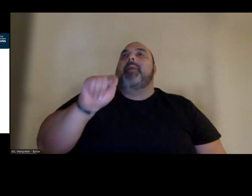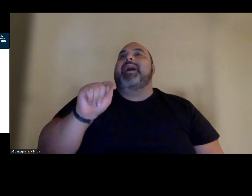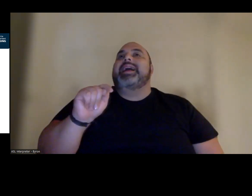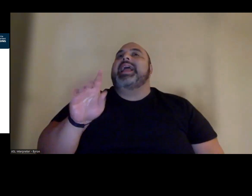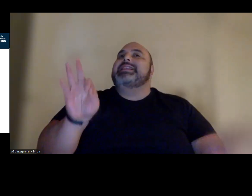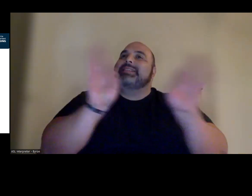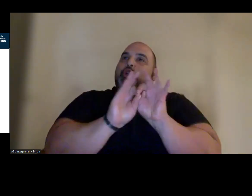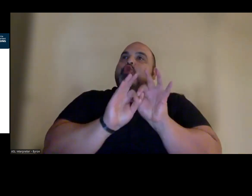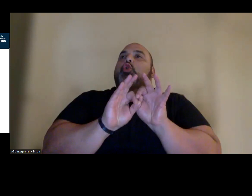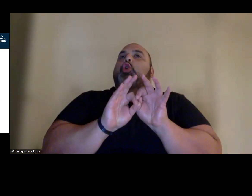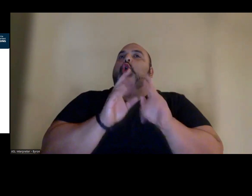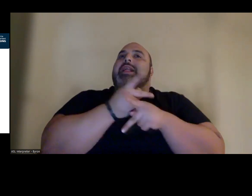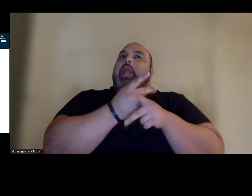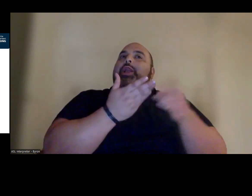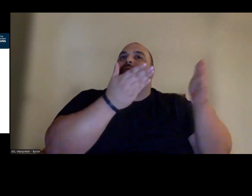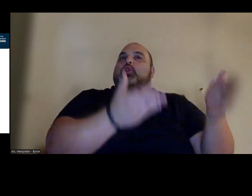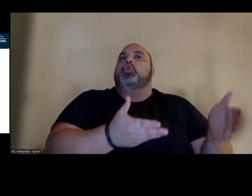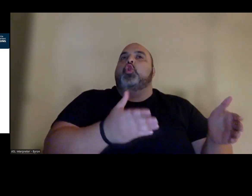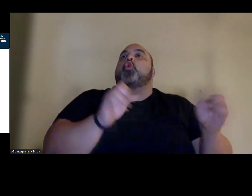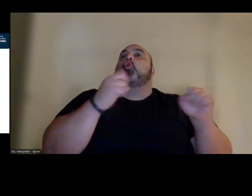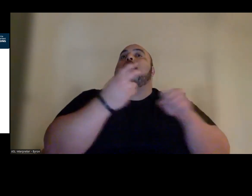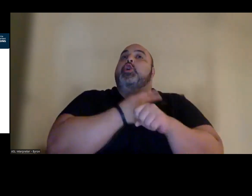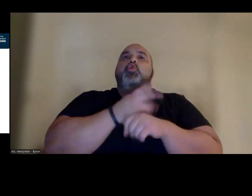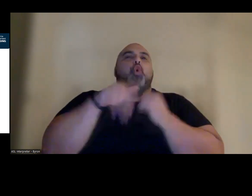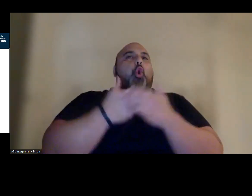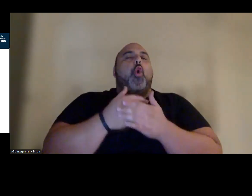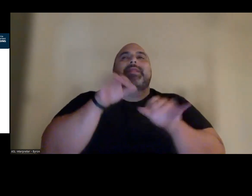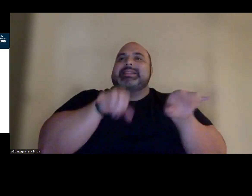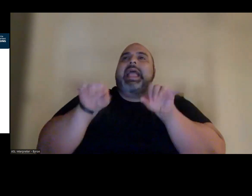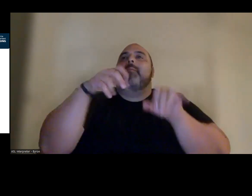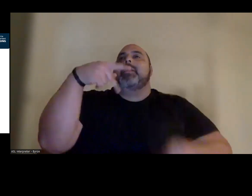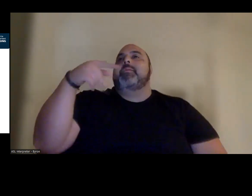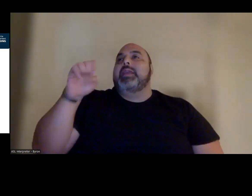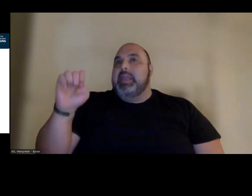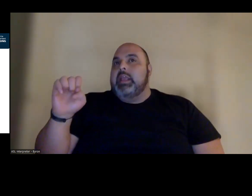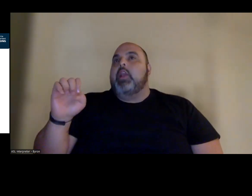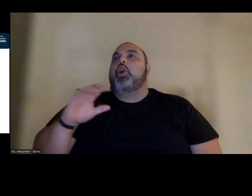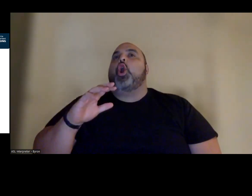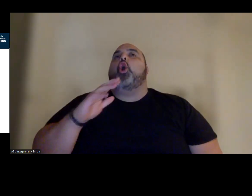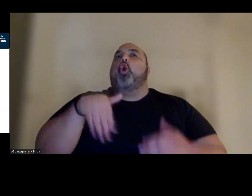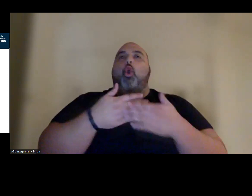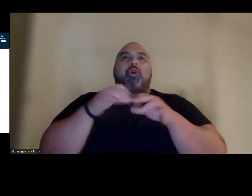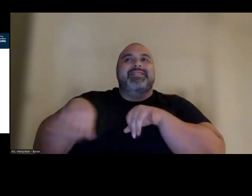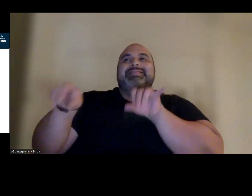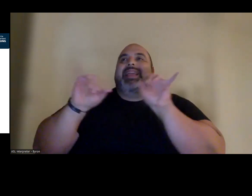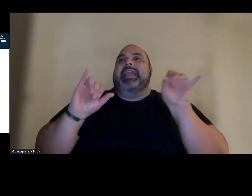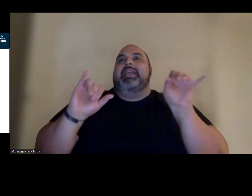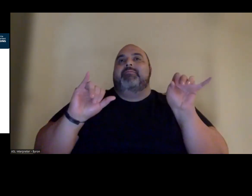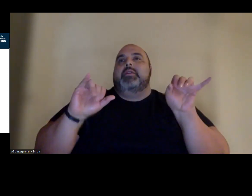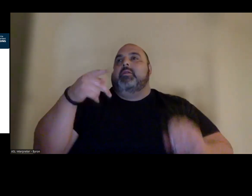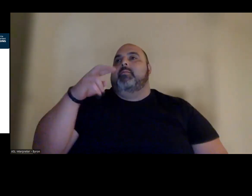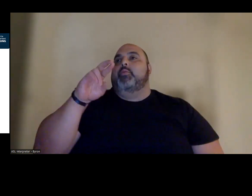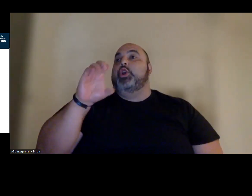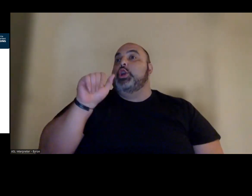caregivers who can wear all the same PPE and take all the same precautions as any